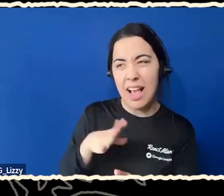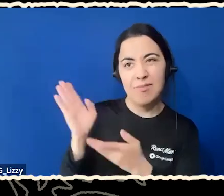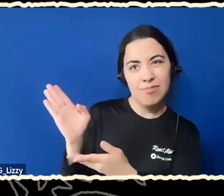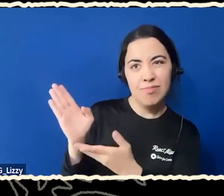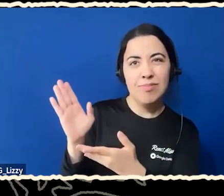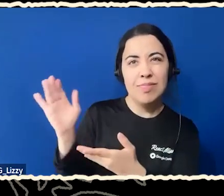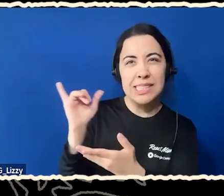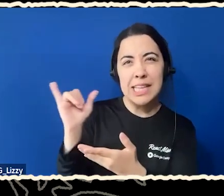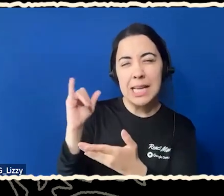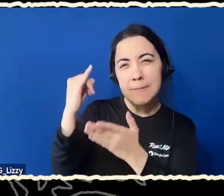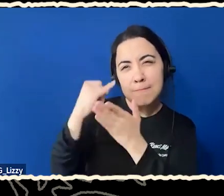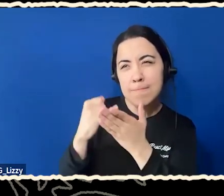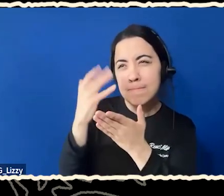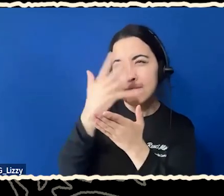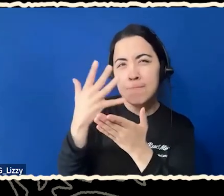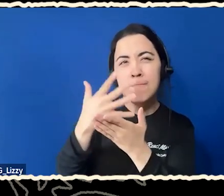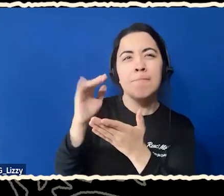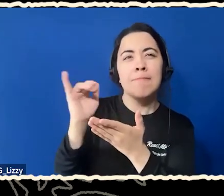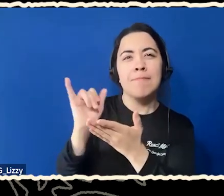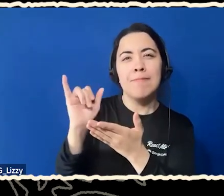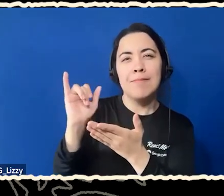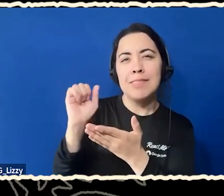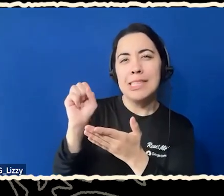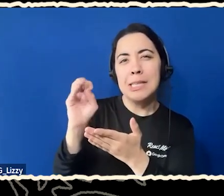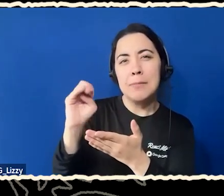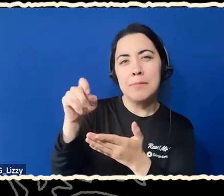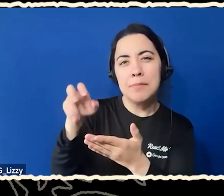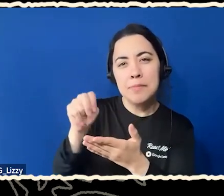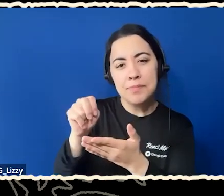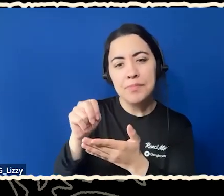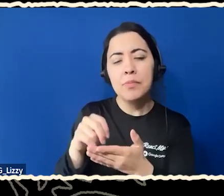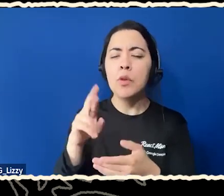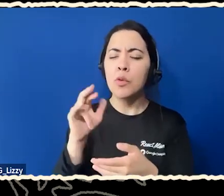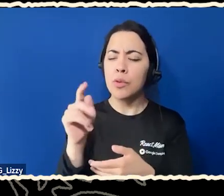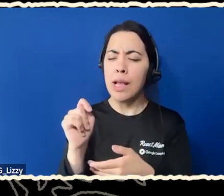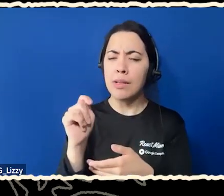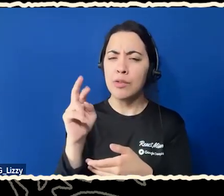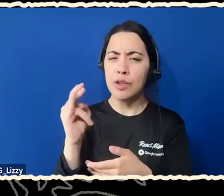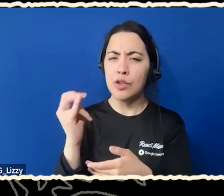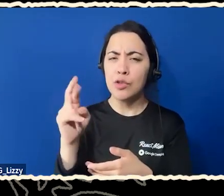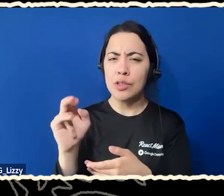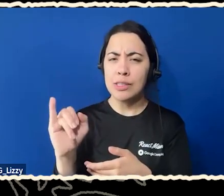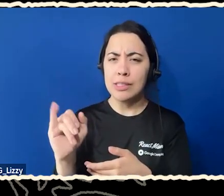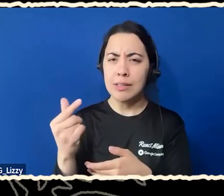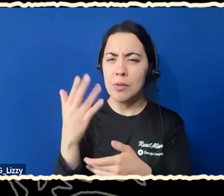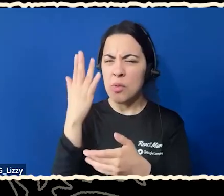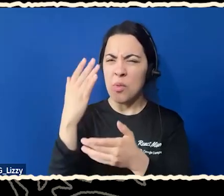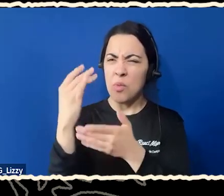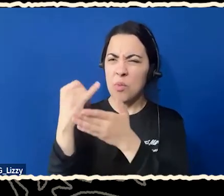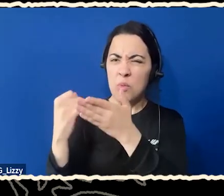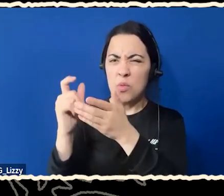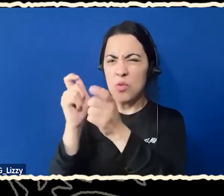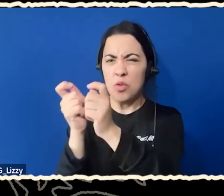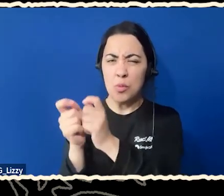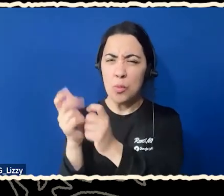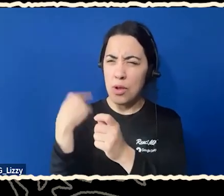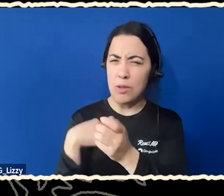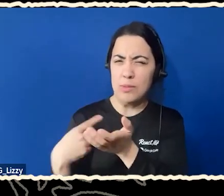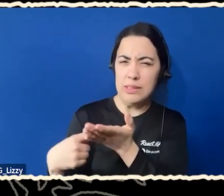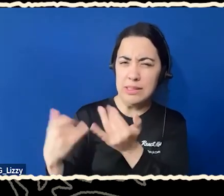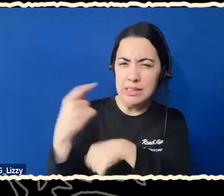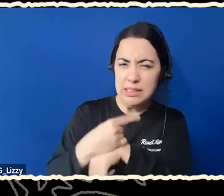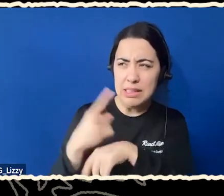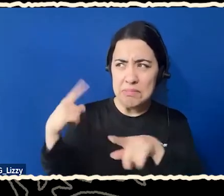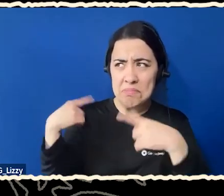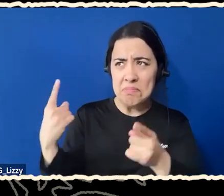So why are we talking about React rendering today? React's been out for, 13, 14 years at this point? I am a